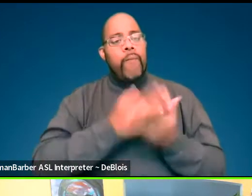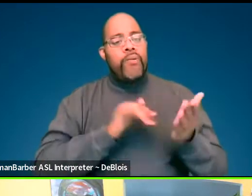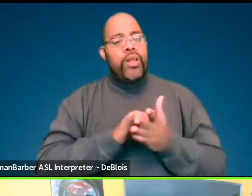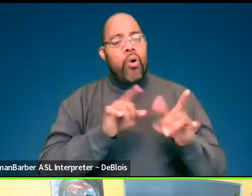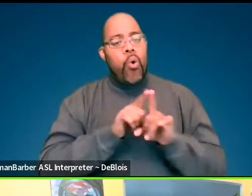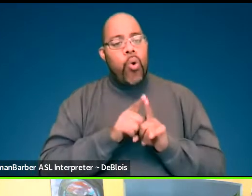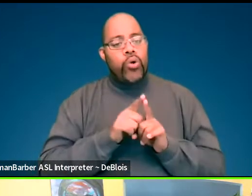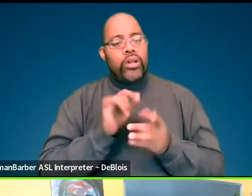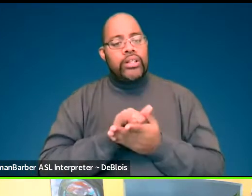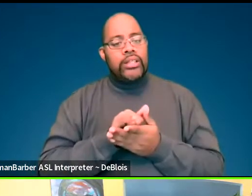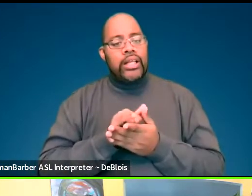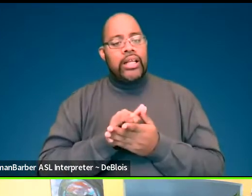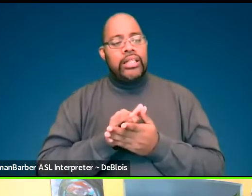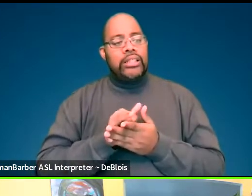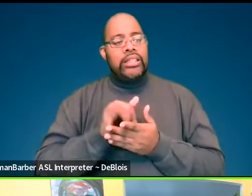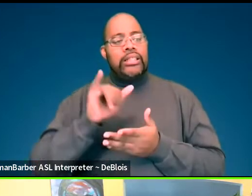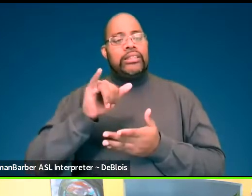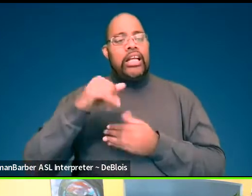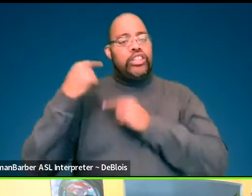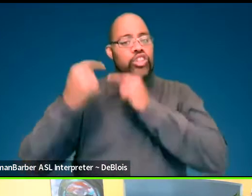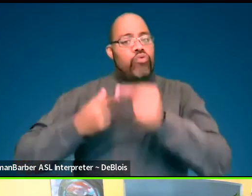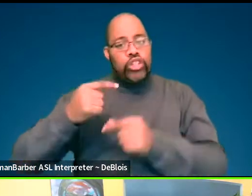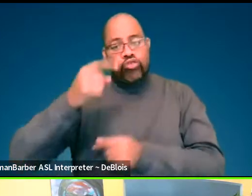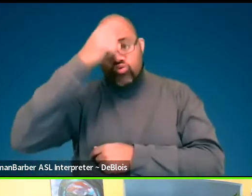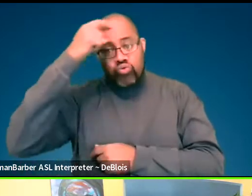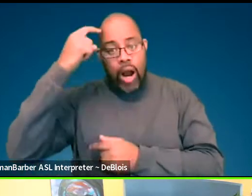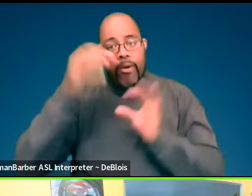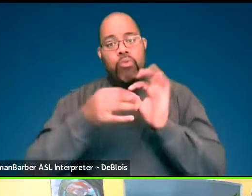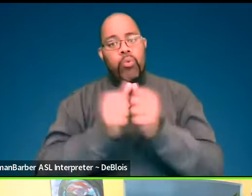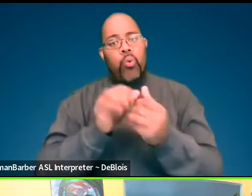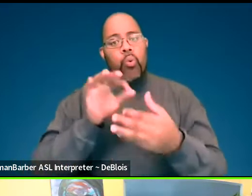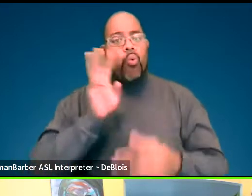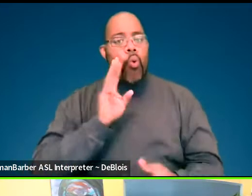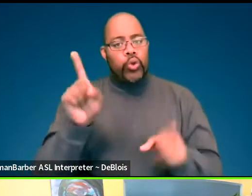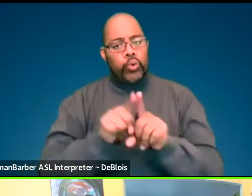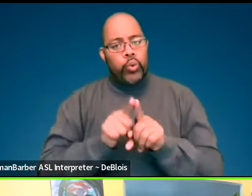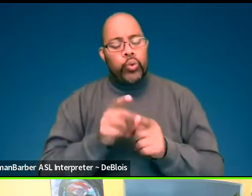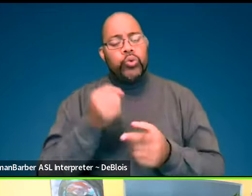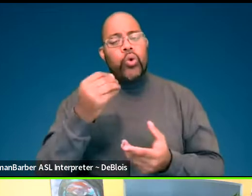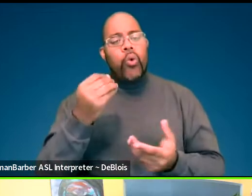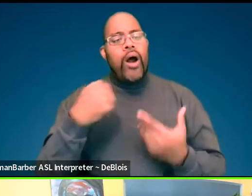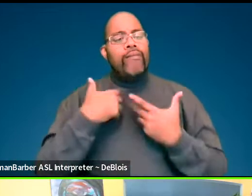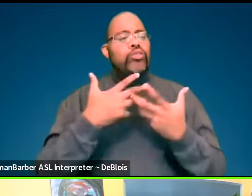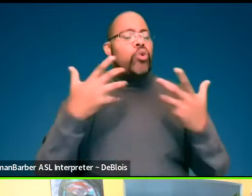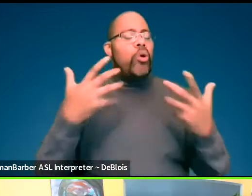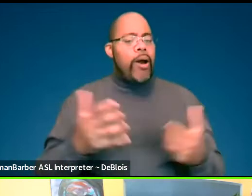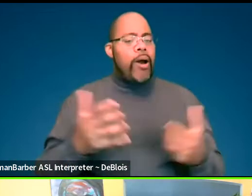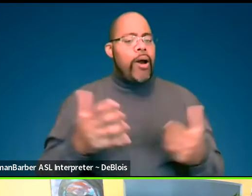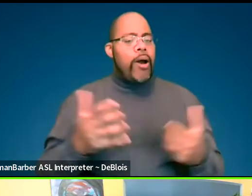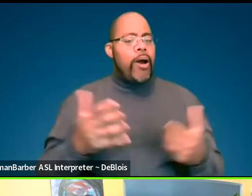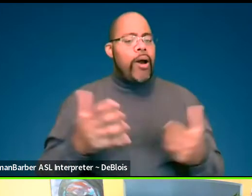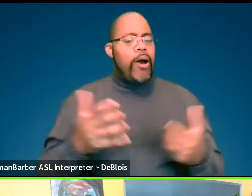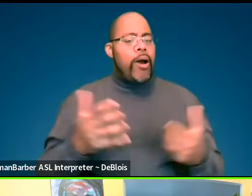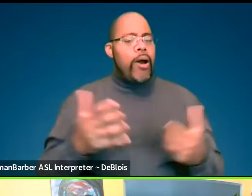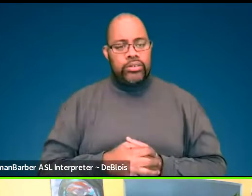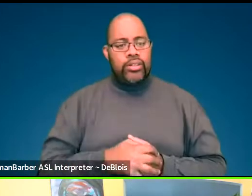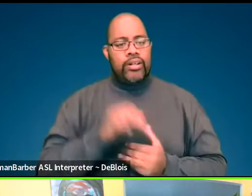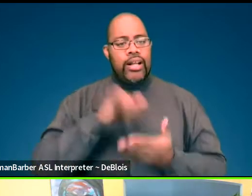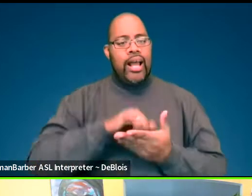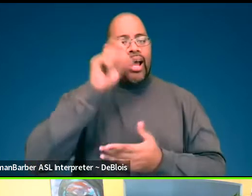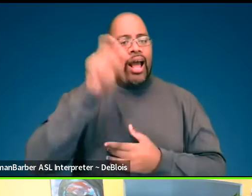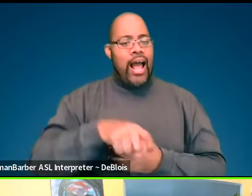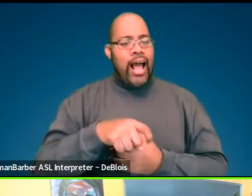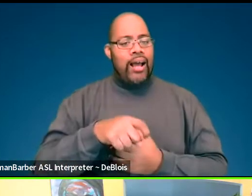also this transgenerational trauma attached to water as well. So there's so much that has to